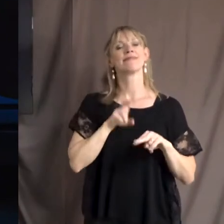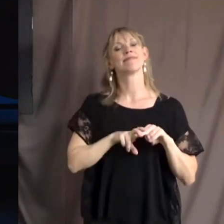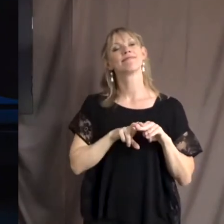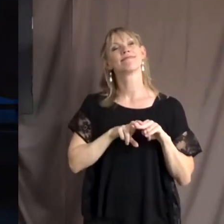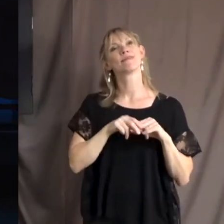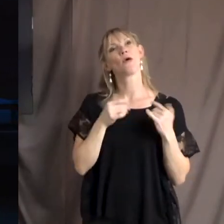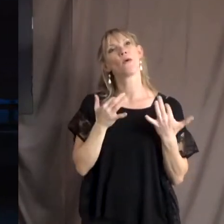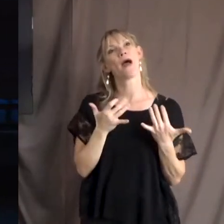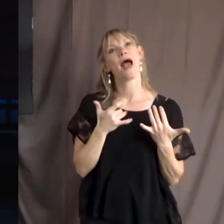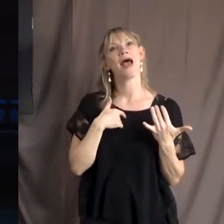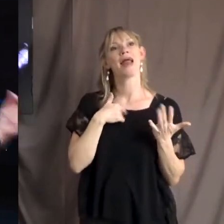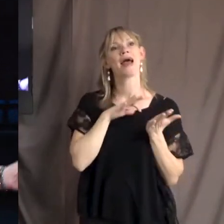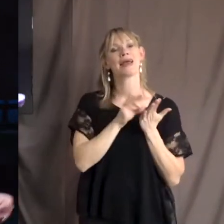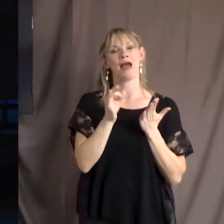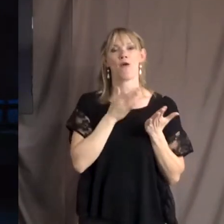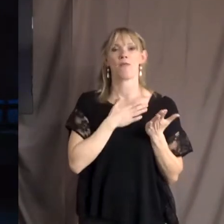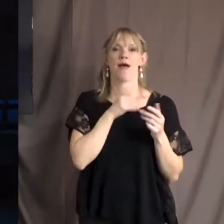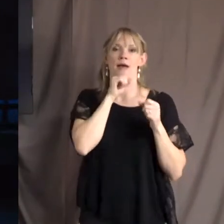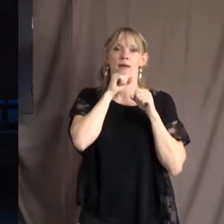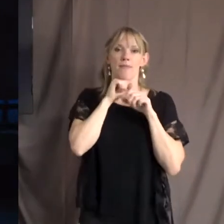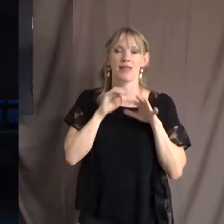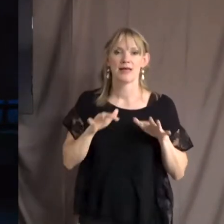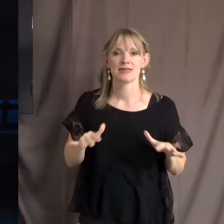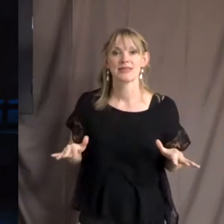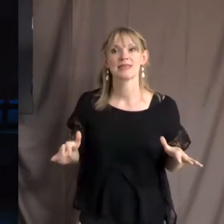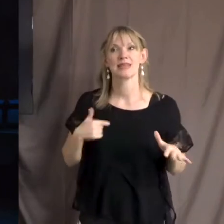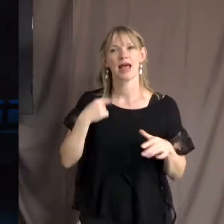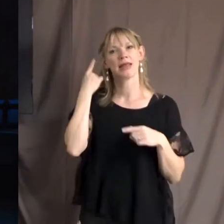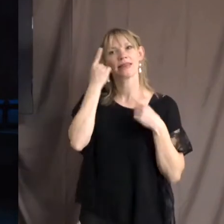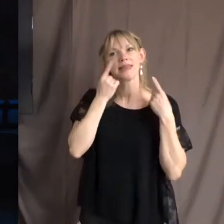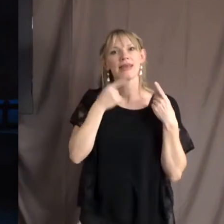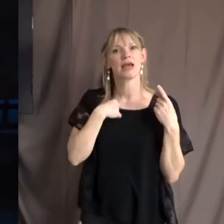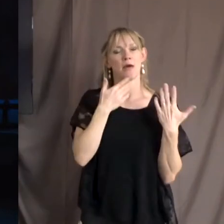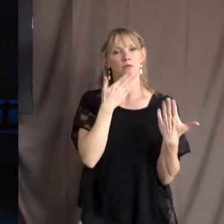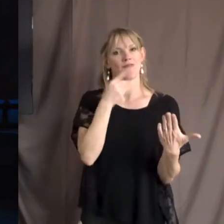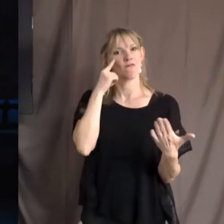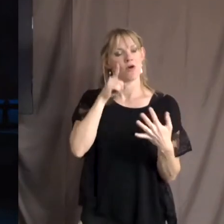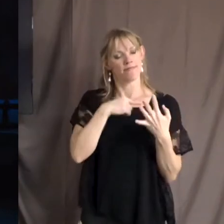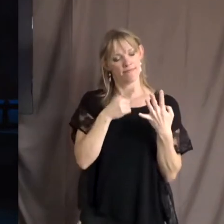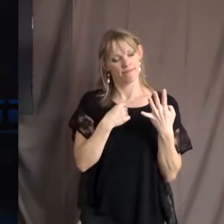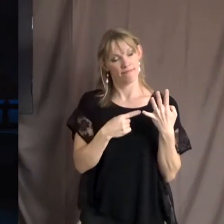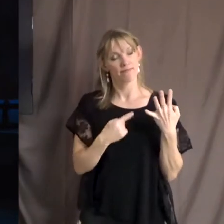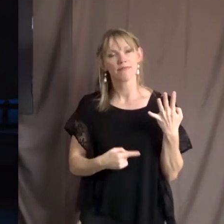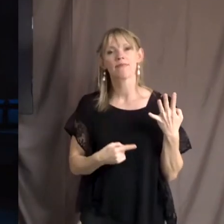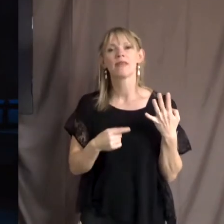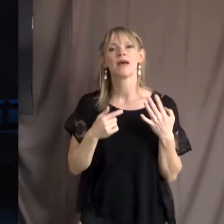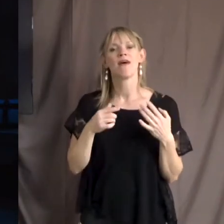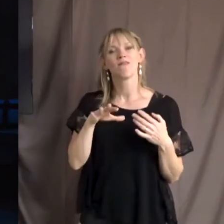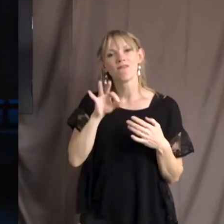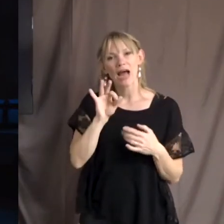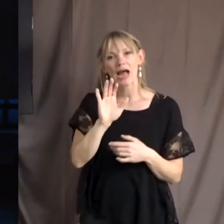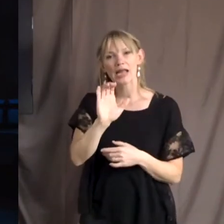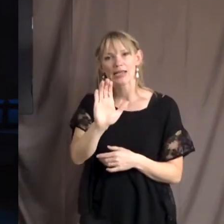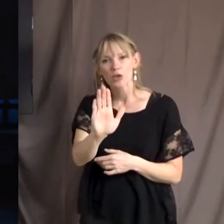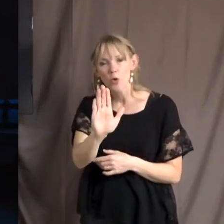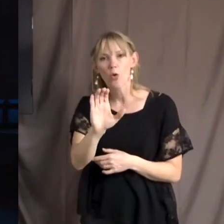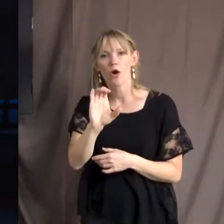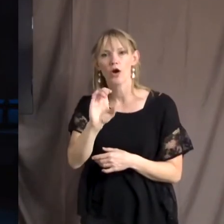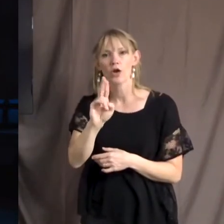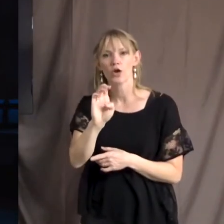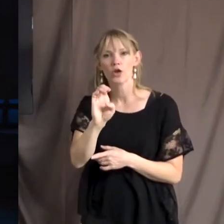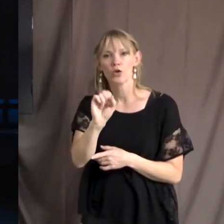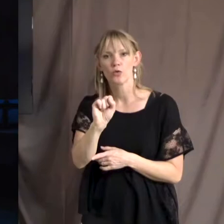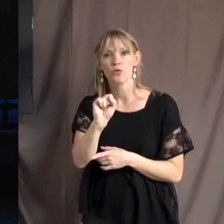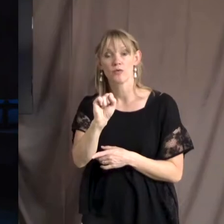turn green and I count my blessings. I think about the things I'm grateful for. It's finding little cues that when they set